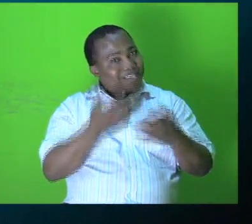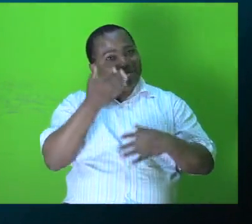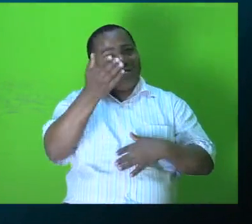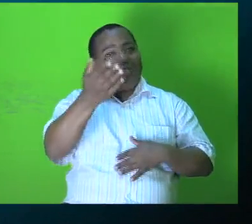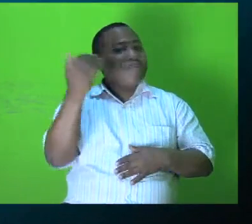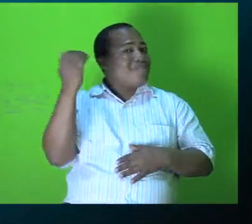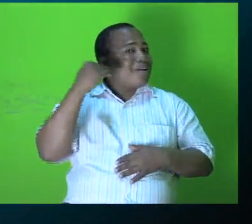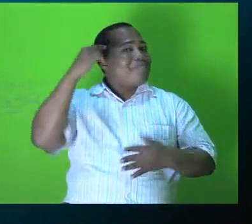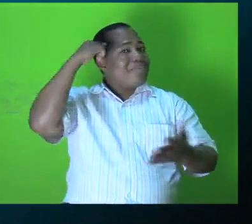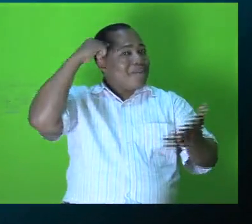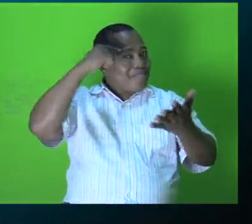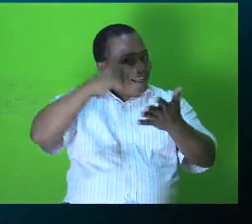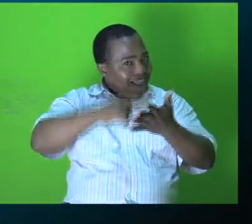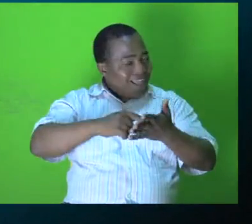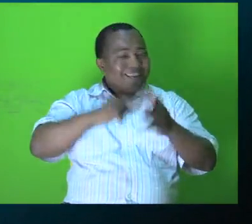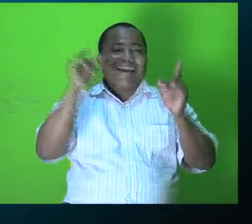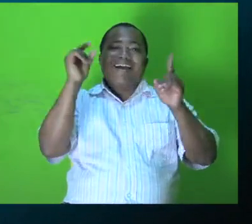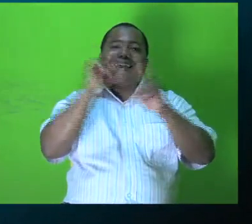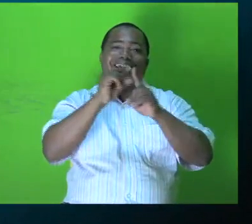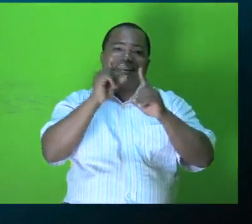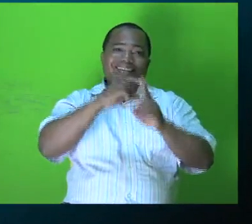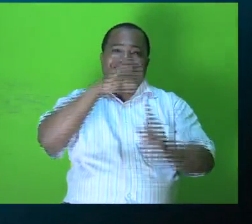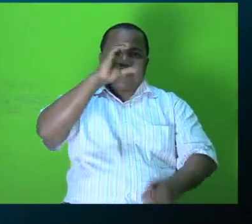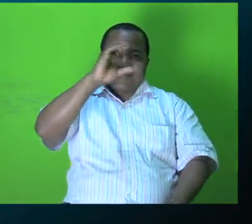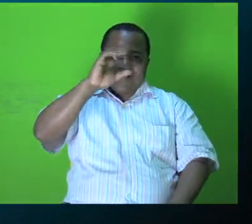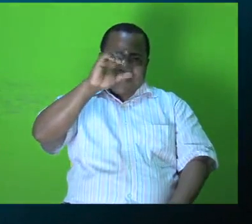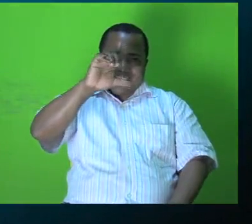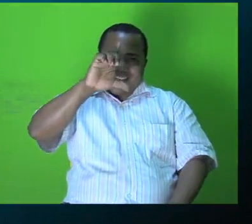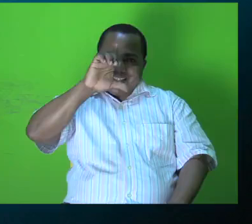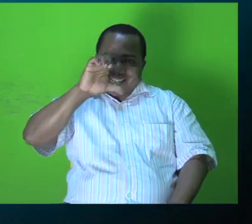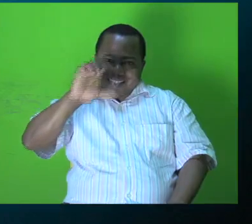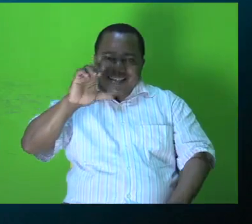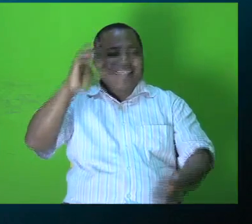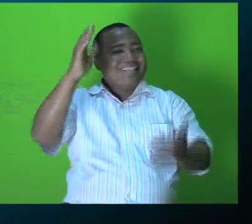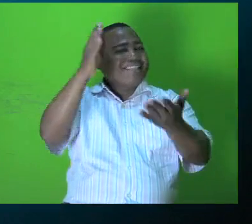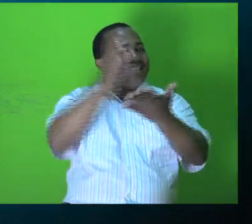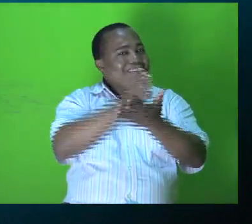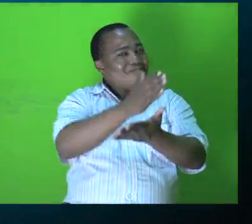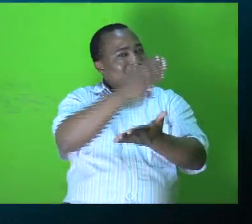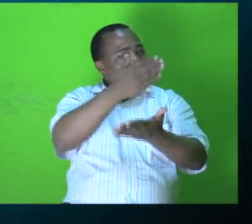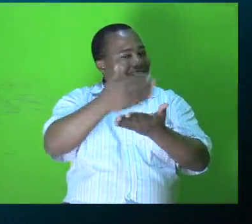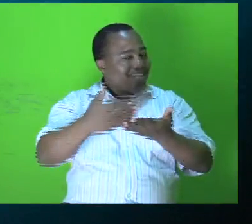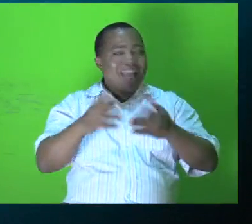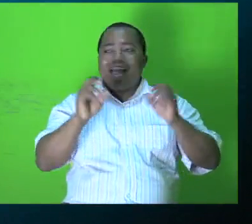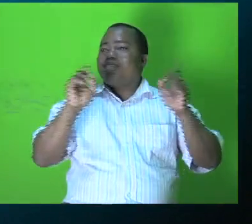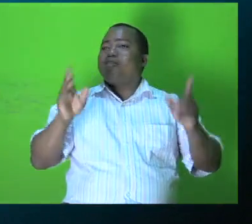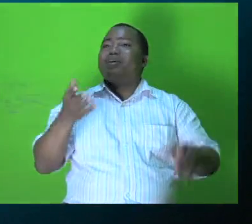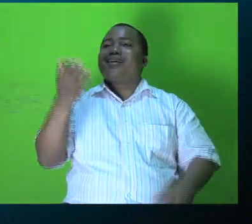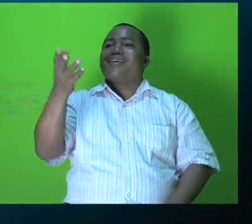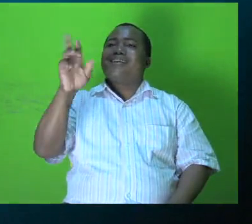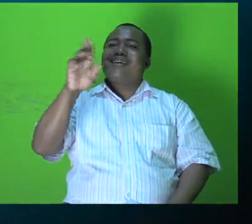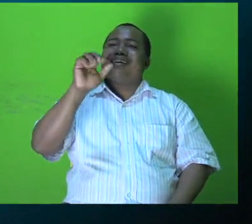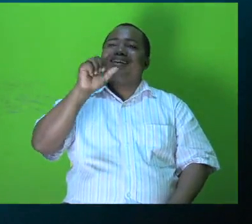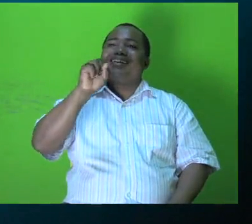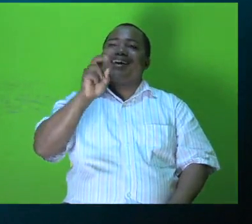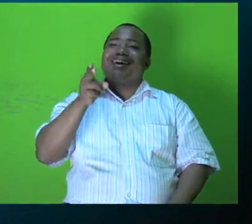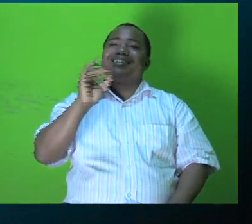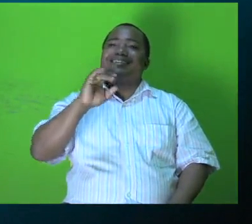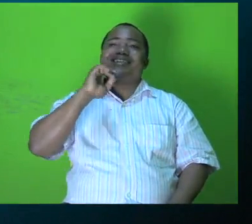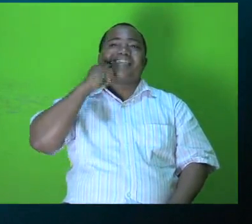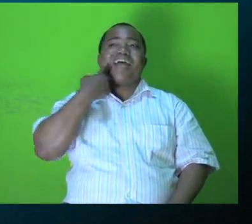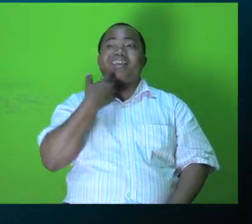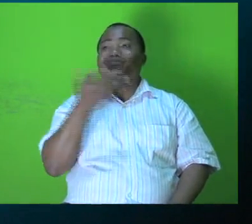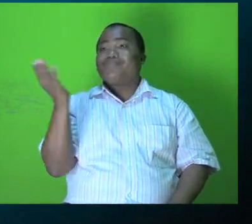of the word cell division. Yes, Rashid? Try, please.